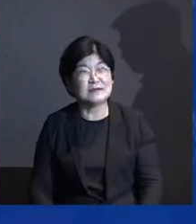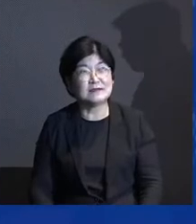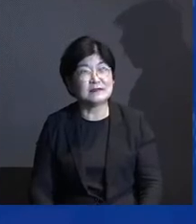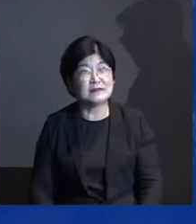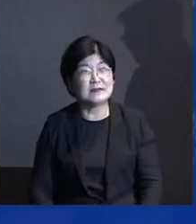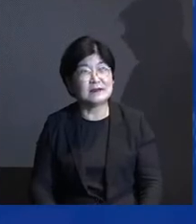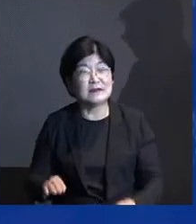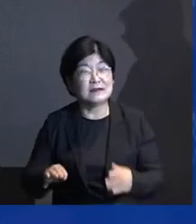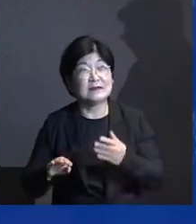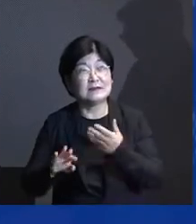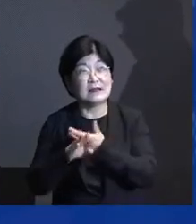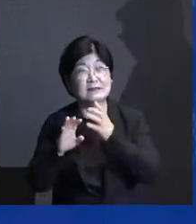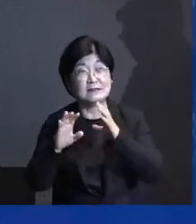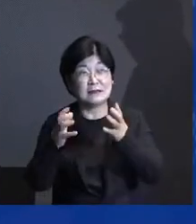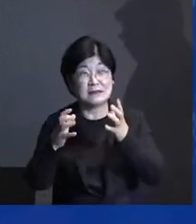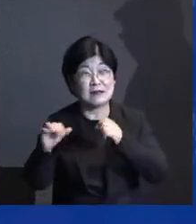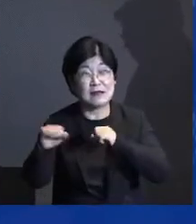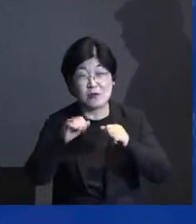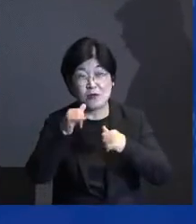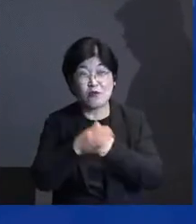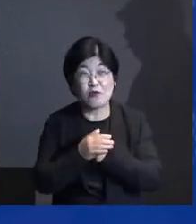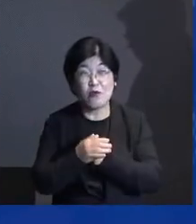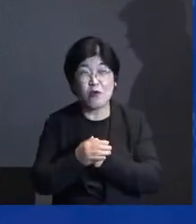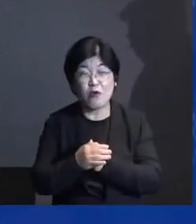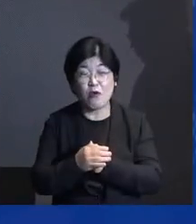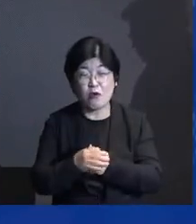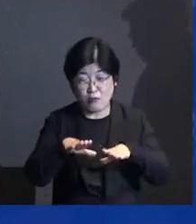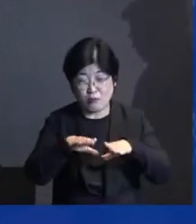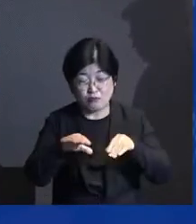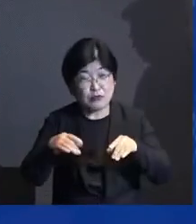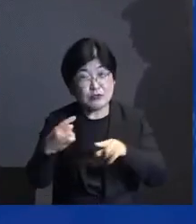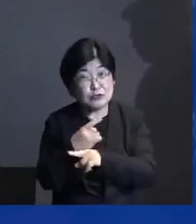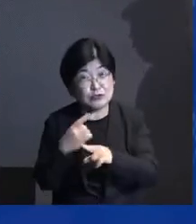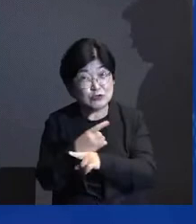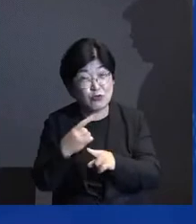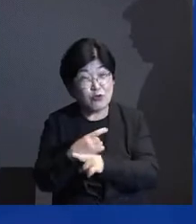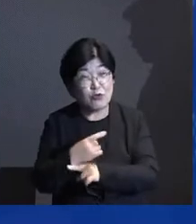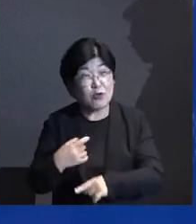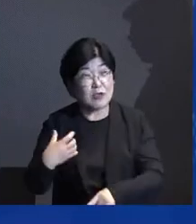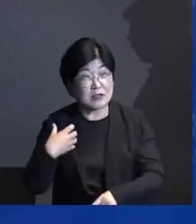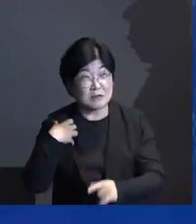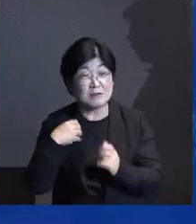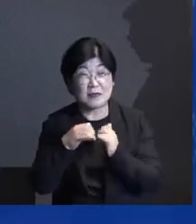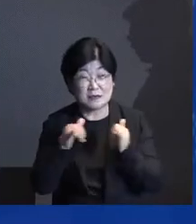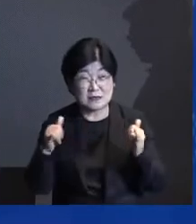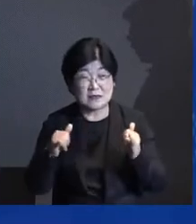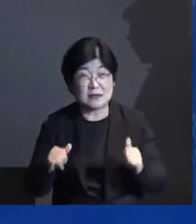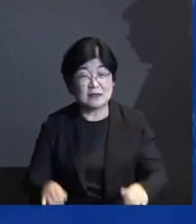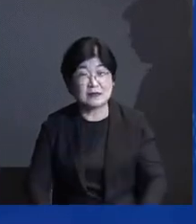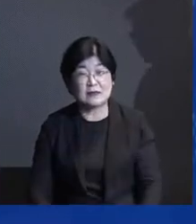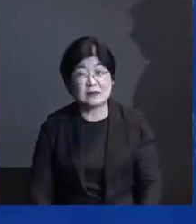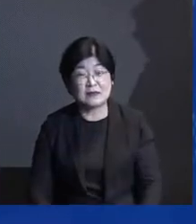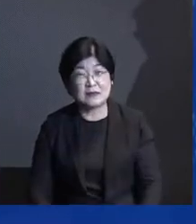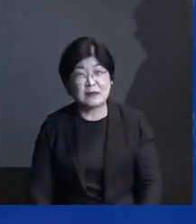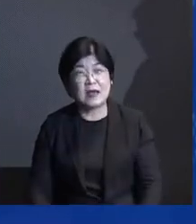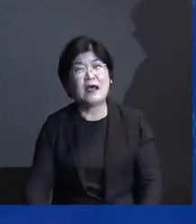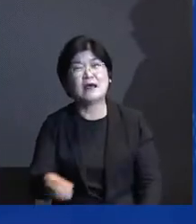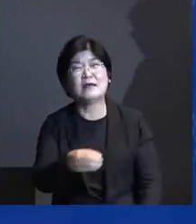physiotherapist and later served as a site coordinator of the Association of the Visiting Nurse Services